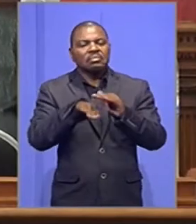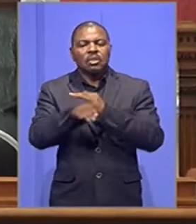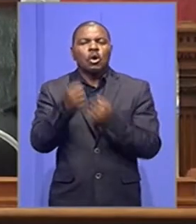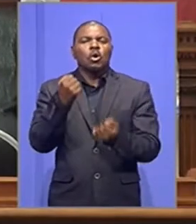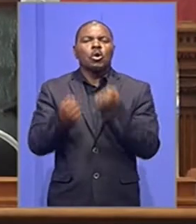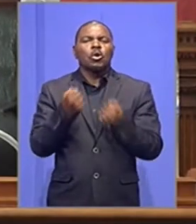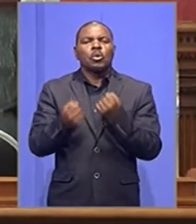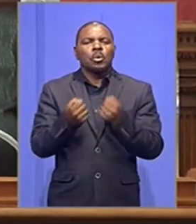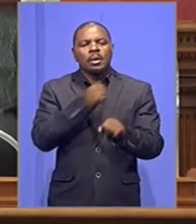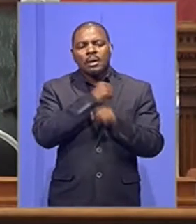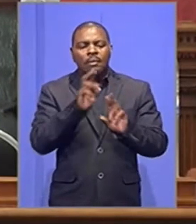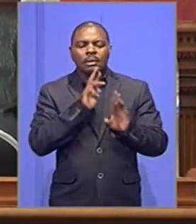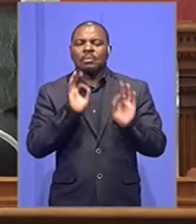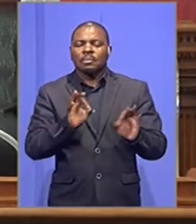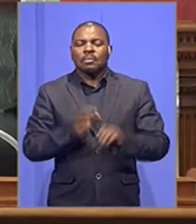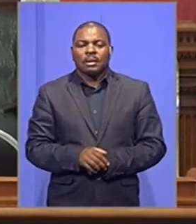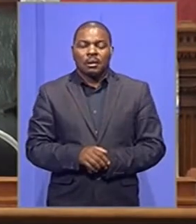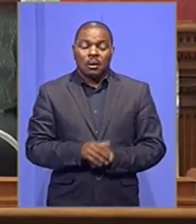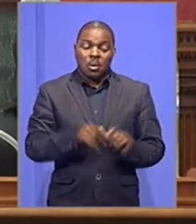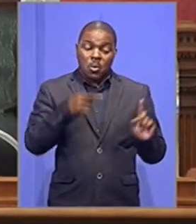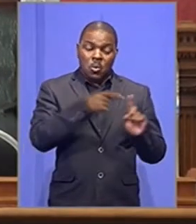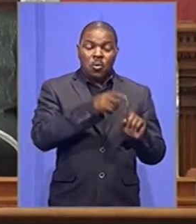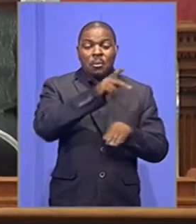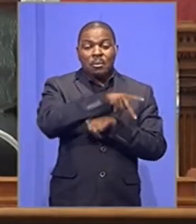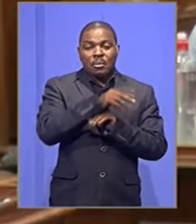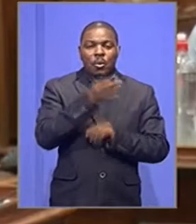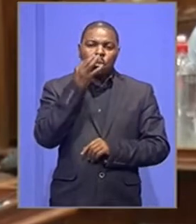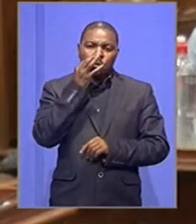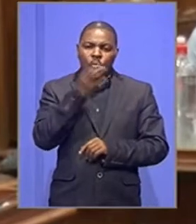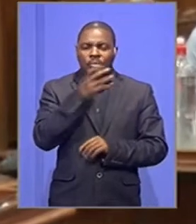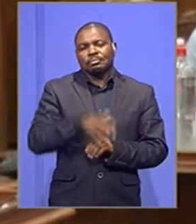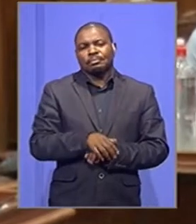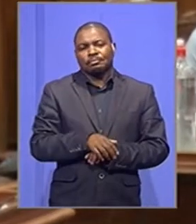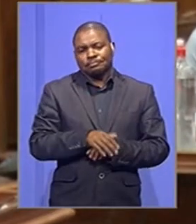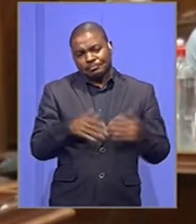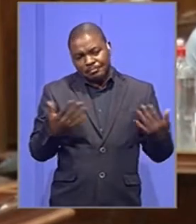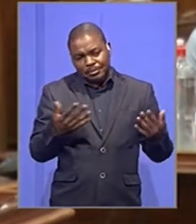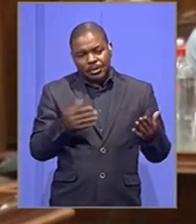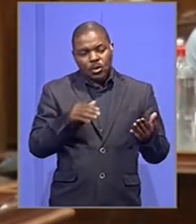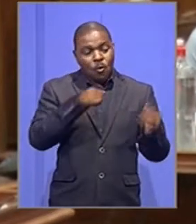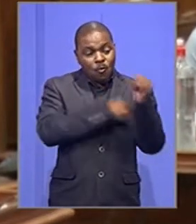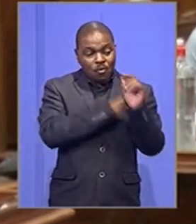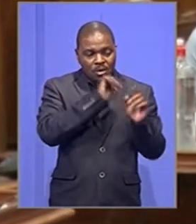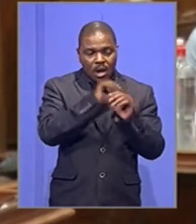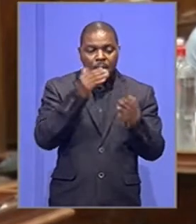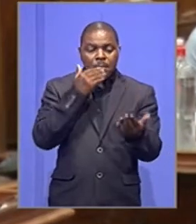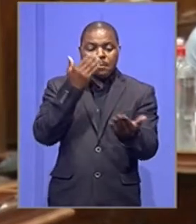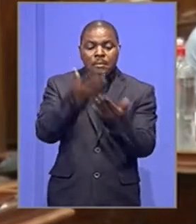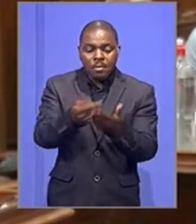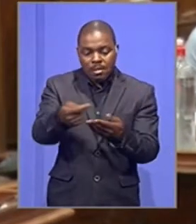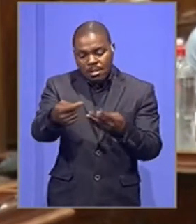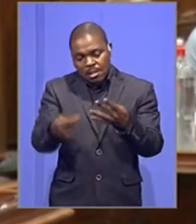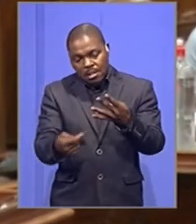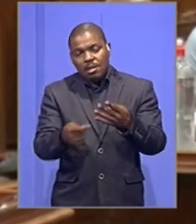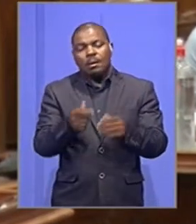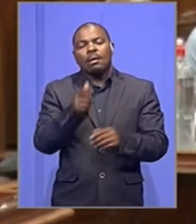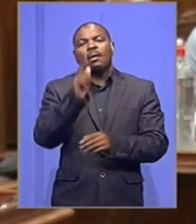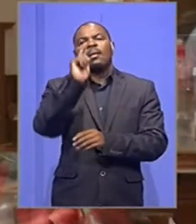tse hlahisitsweng. Mosireletsi wa Setshaba o re dikgothaletso tse entsweng ke kantoro ya hae qetellong di